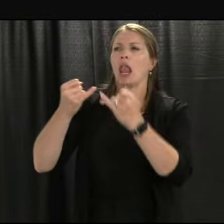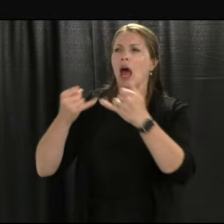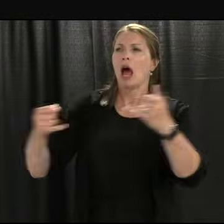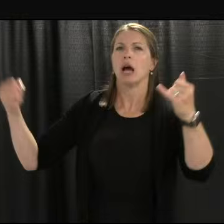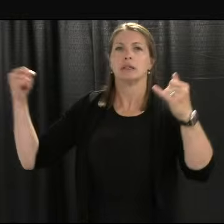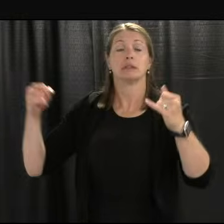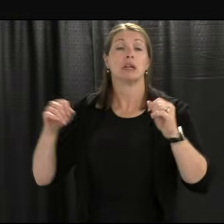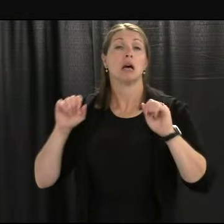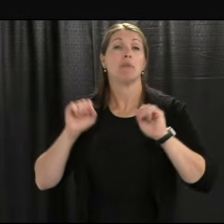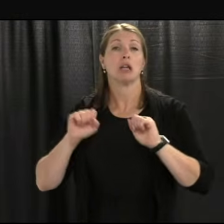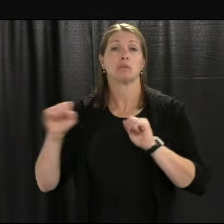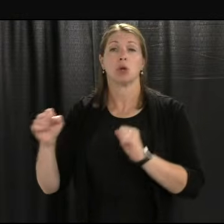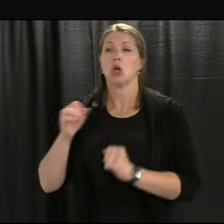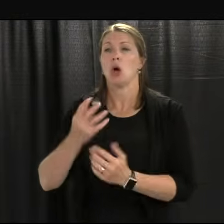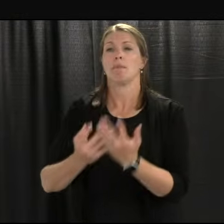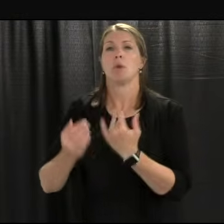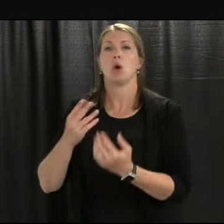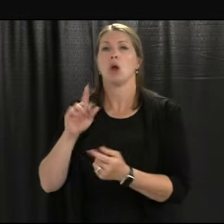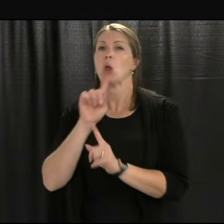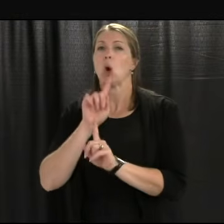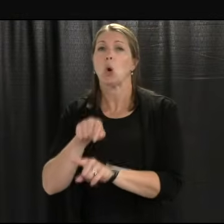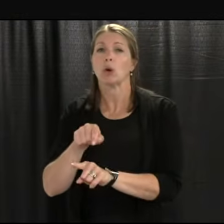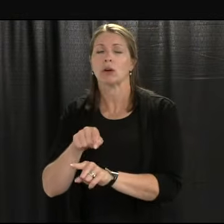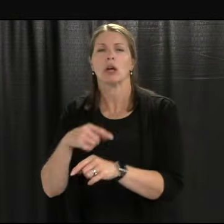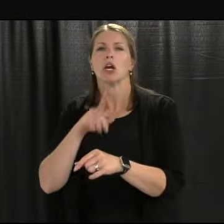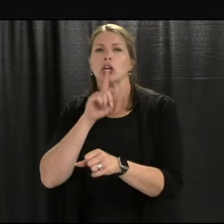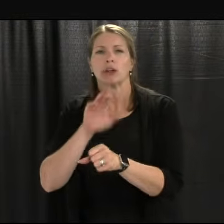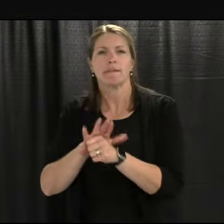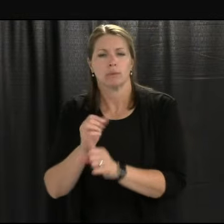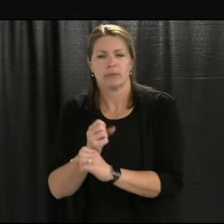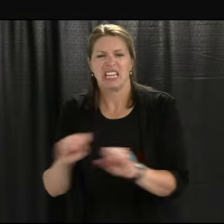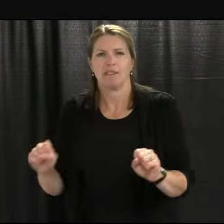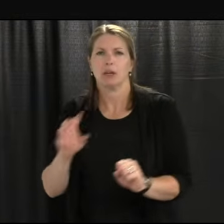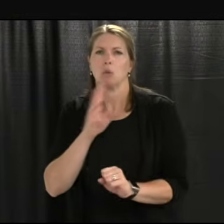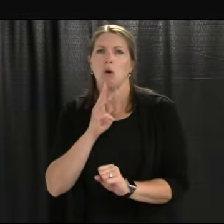and maybe even a non-consumption order until the results are back, because some of those